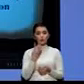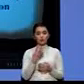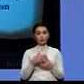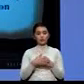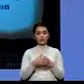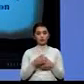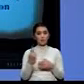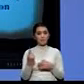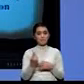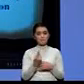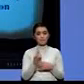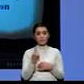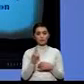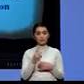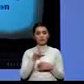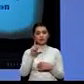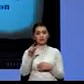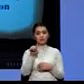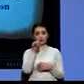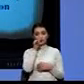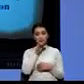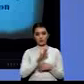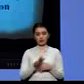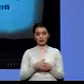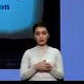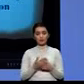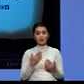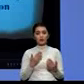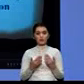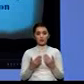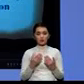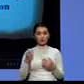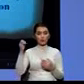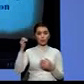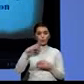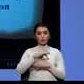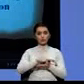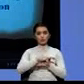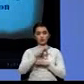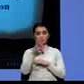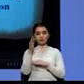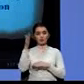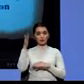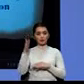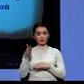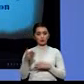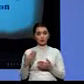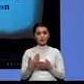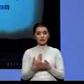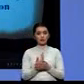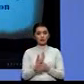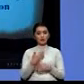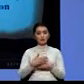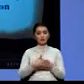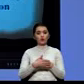to'rt eshikning birontasidan ham tashqariga chiqmaydilar. Balki kunchiqar tarafdagi devordan